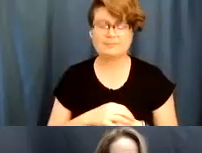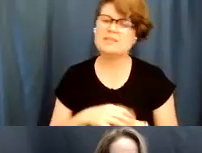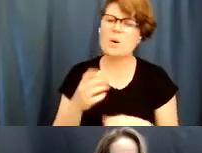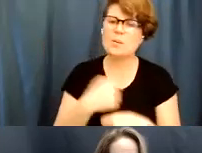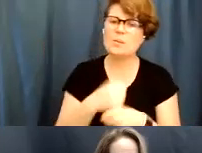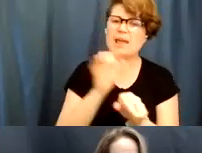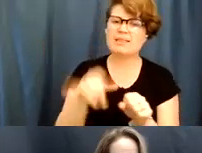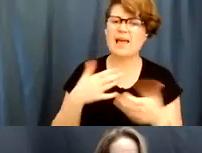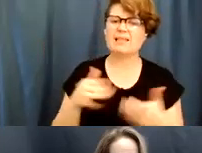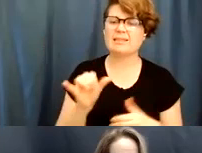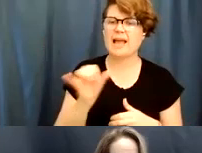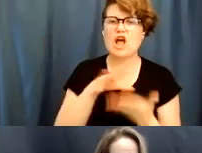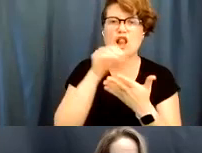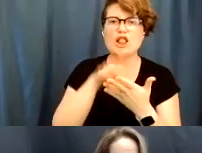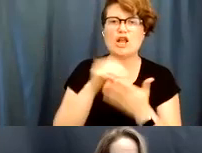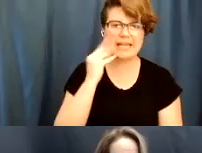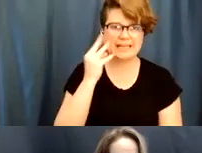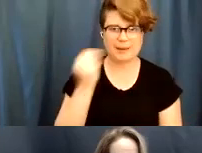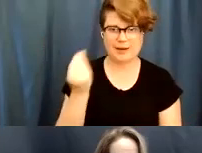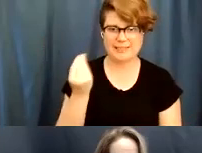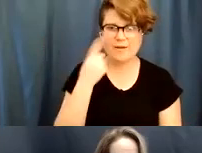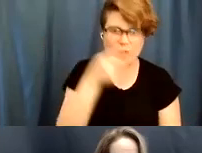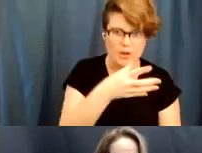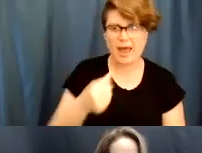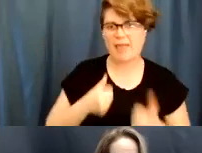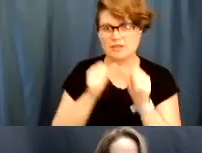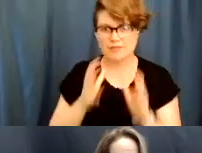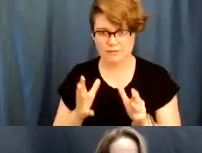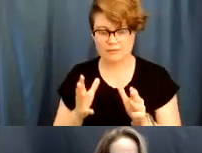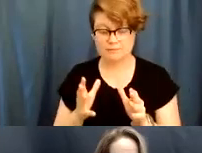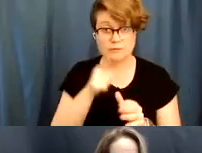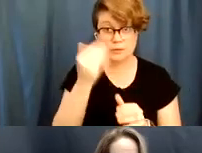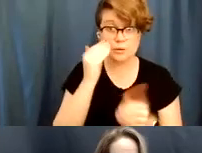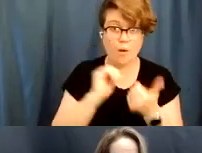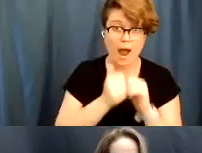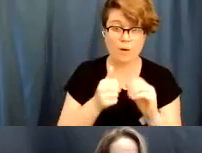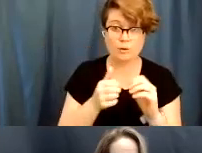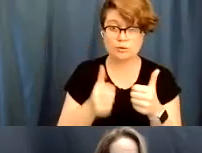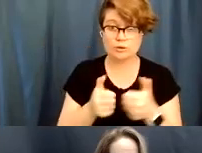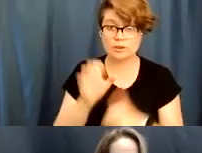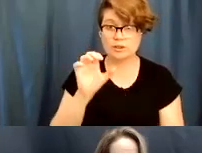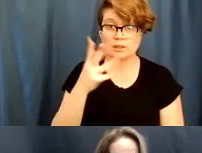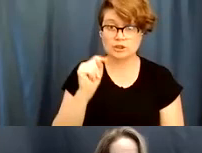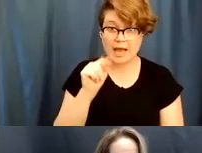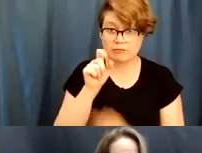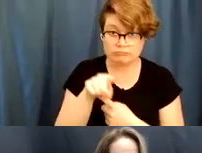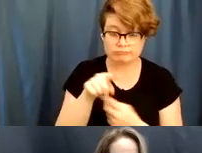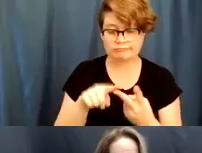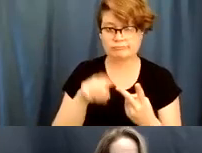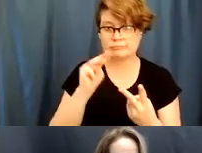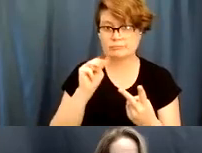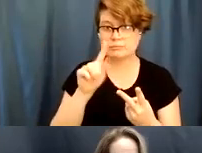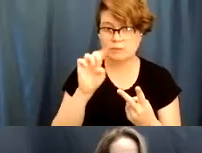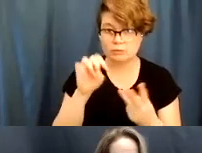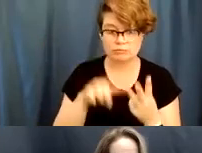it an activity for both you and the survivor. Do you know how to send the chat? Do you know how to mute? Do you know how to share your